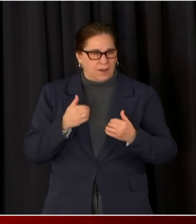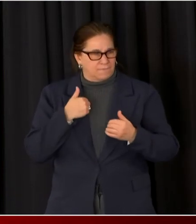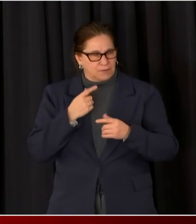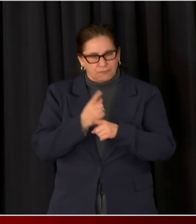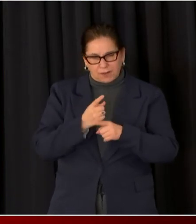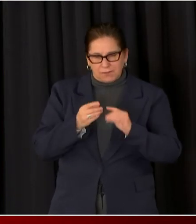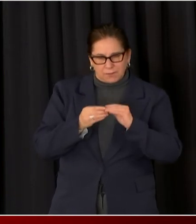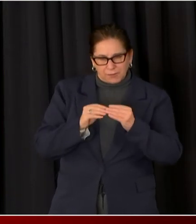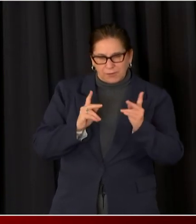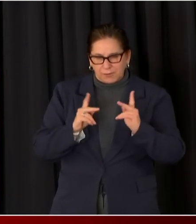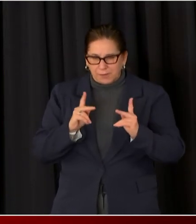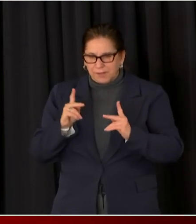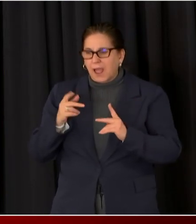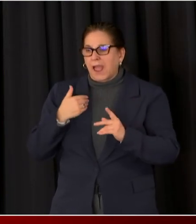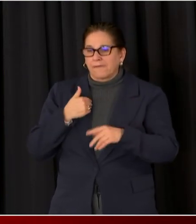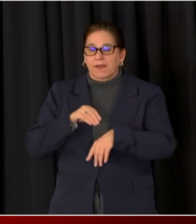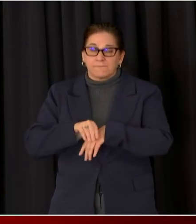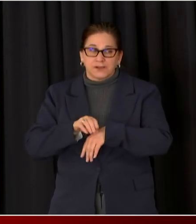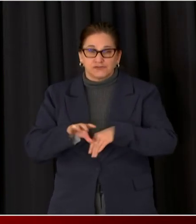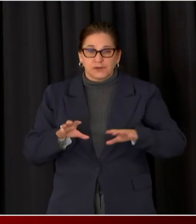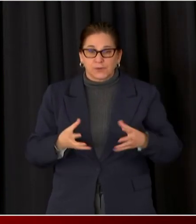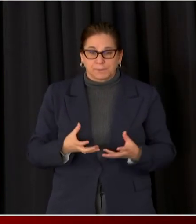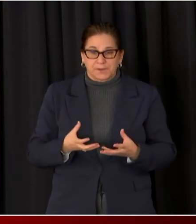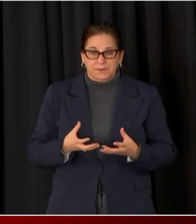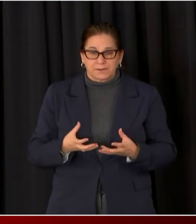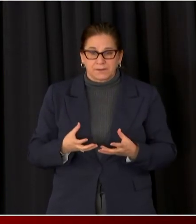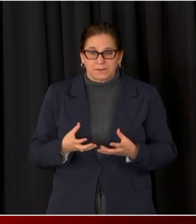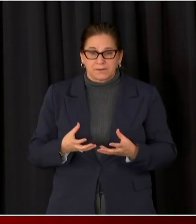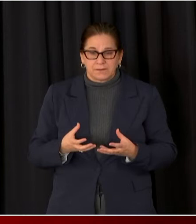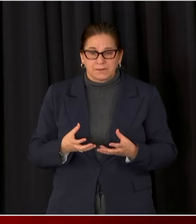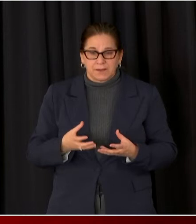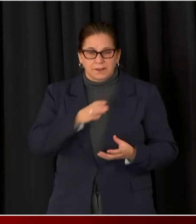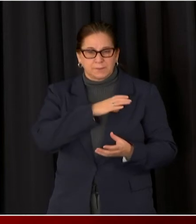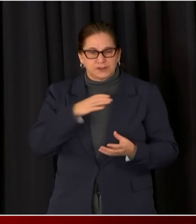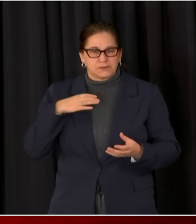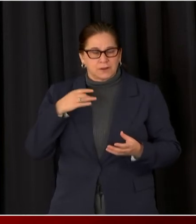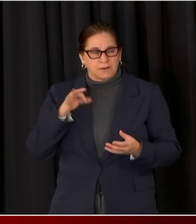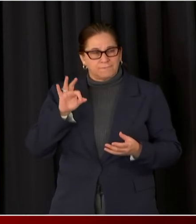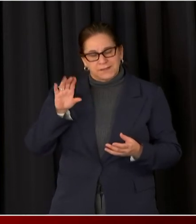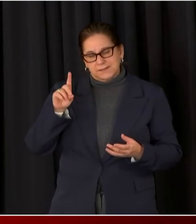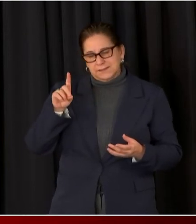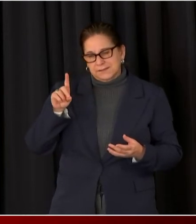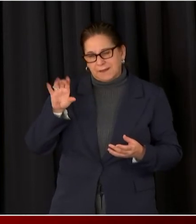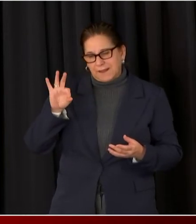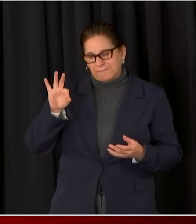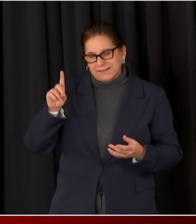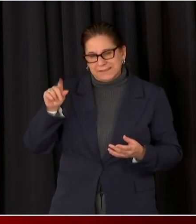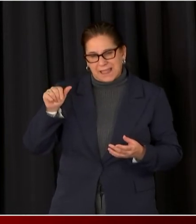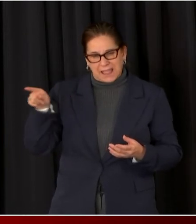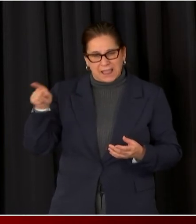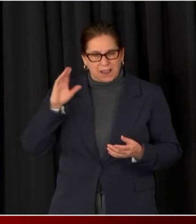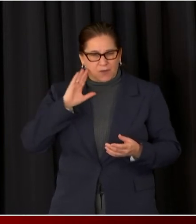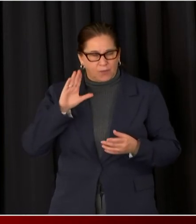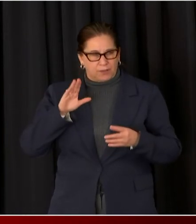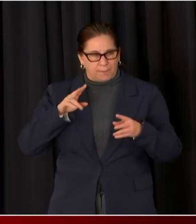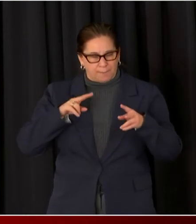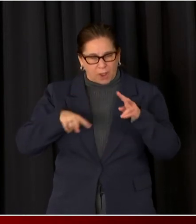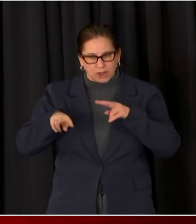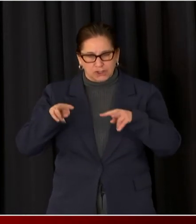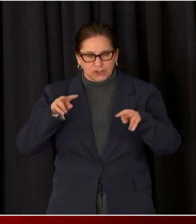meeting today, and the commissioner of the FDA should be given the time that he needs to